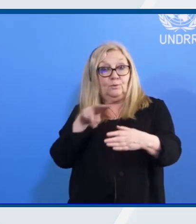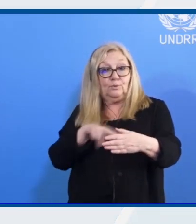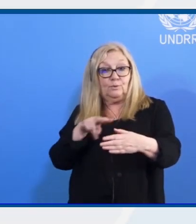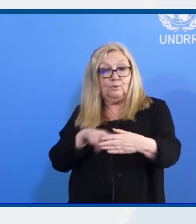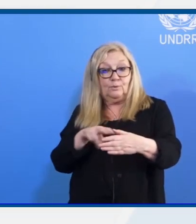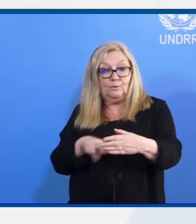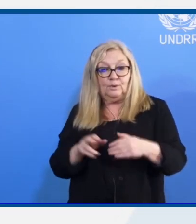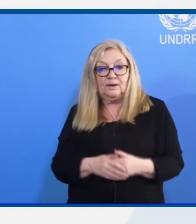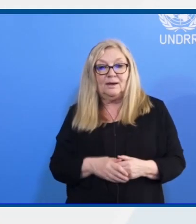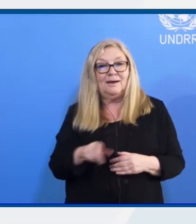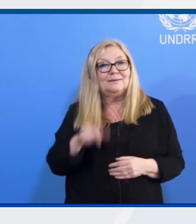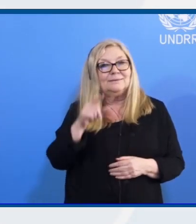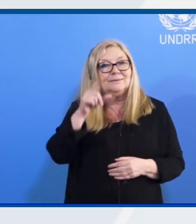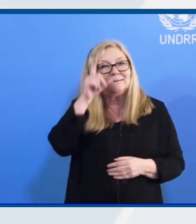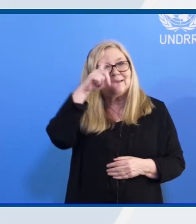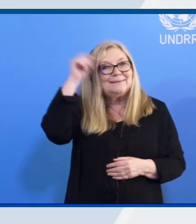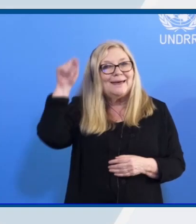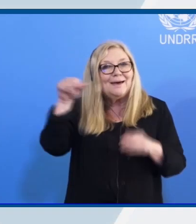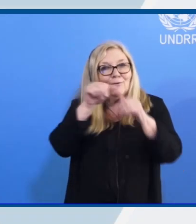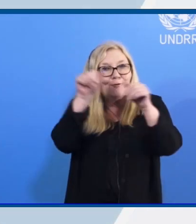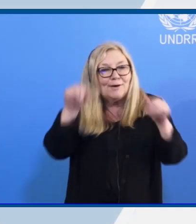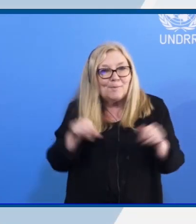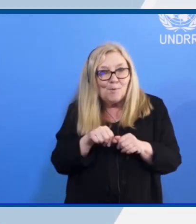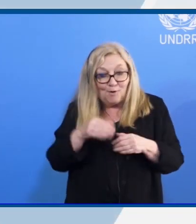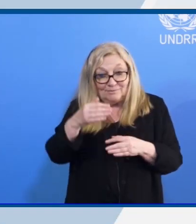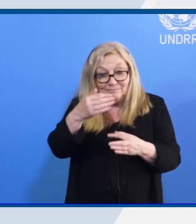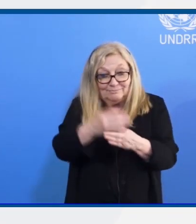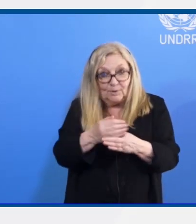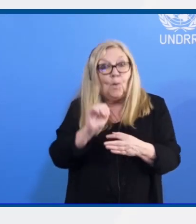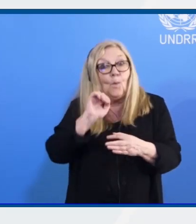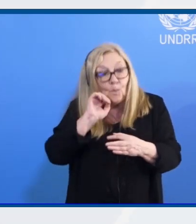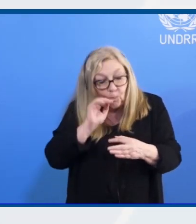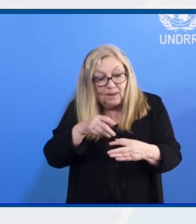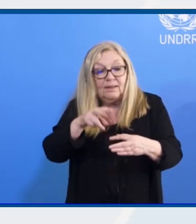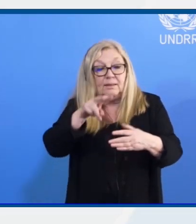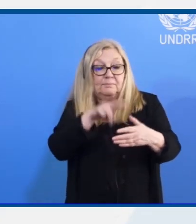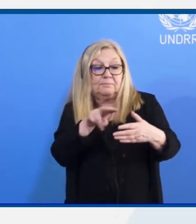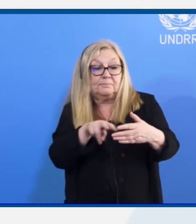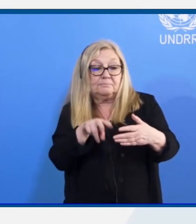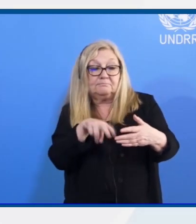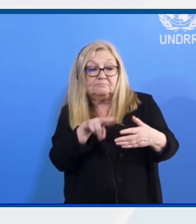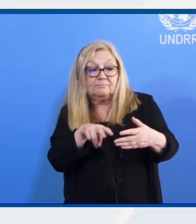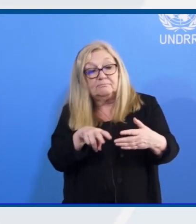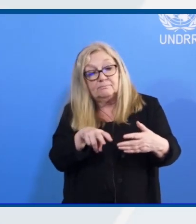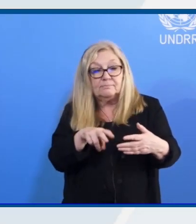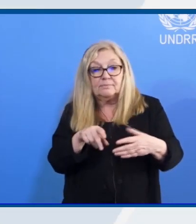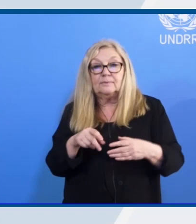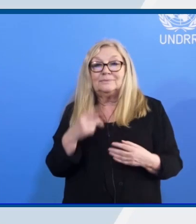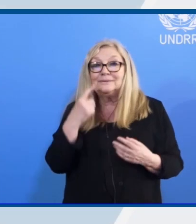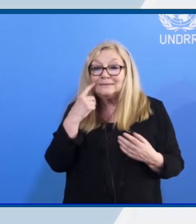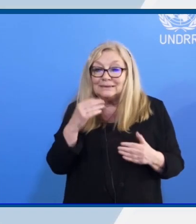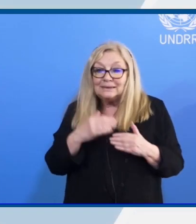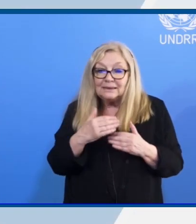community-led, women-led financial mechanisms, and see what kind of system